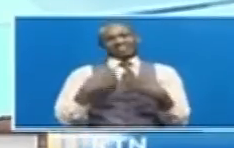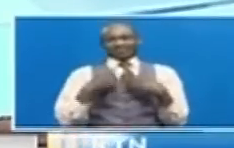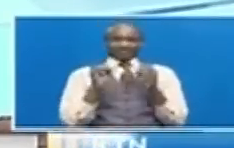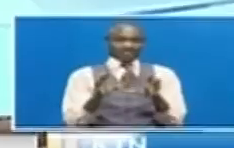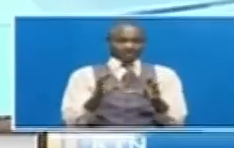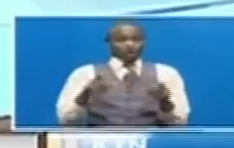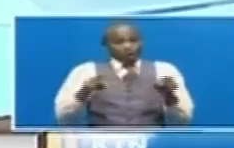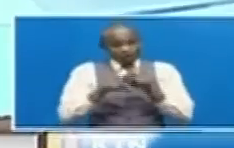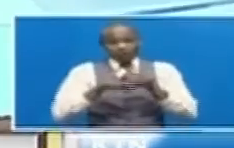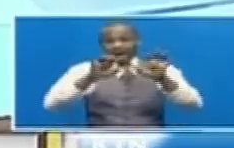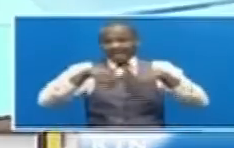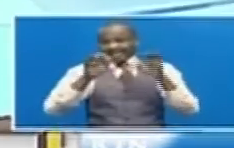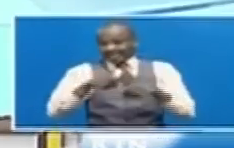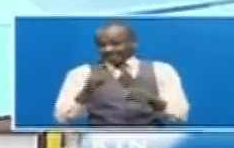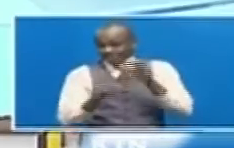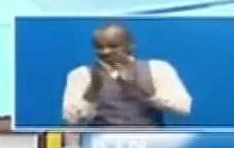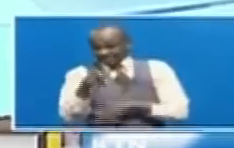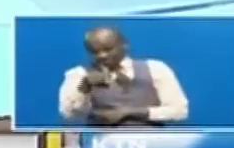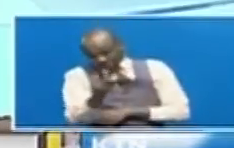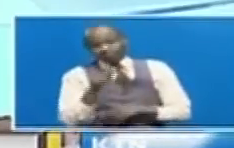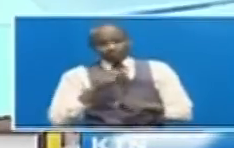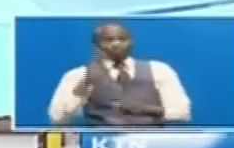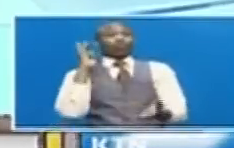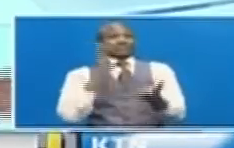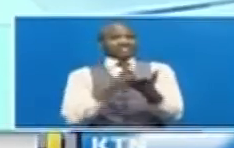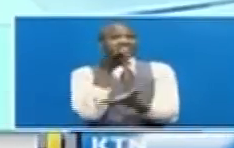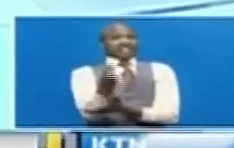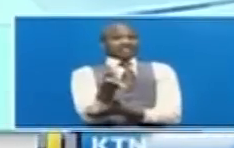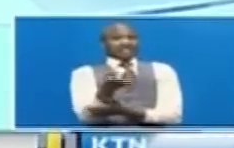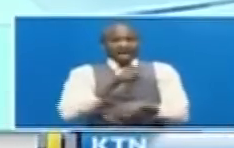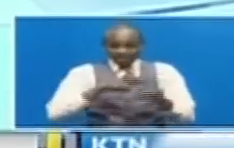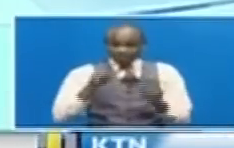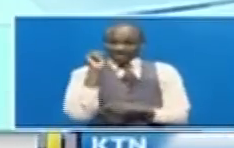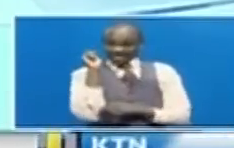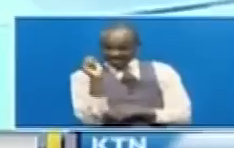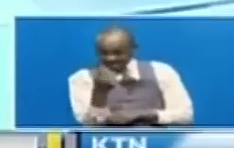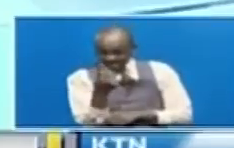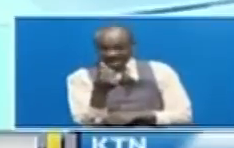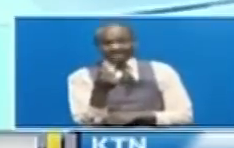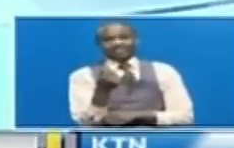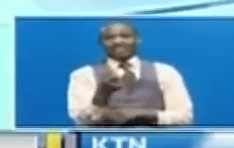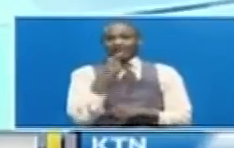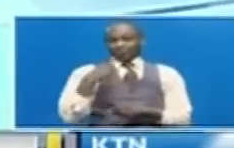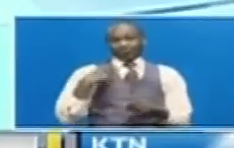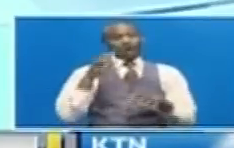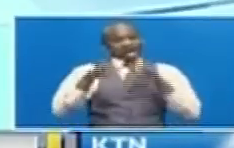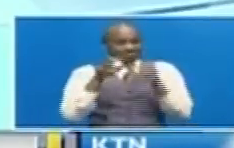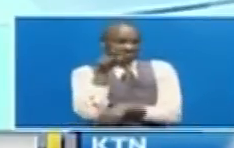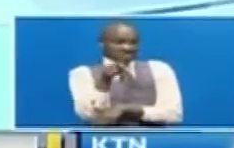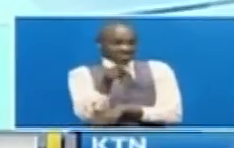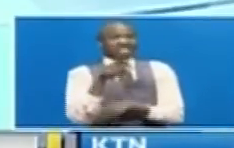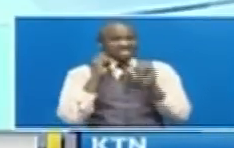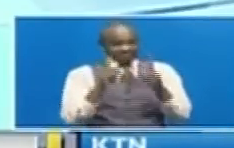counterpart, Felix Koskei, could take the witness stand in a case involving the Kenya Veterinary Vaccines Production Institute. That's if the